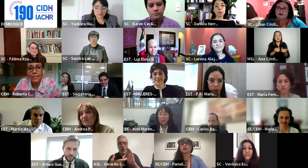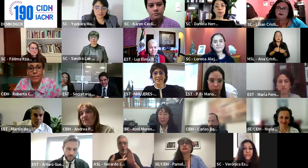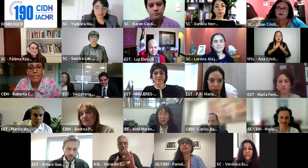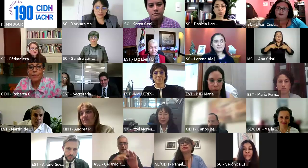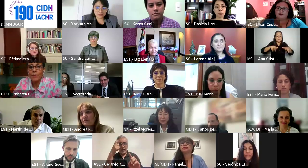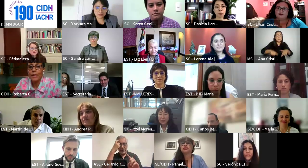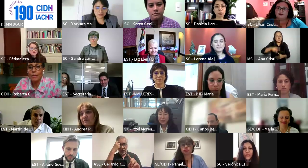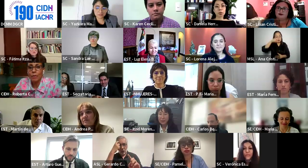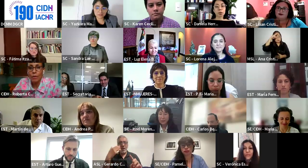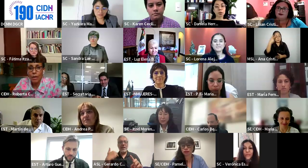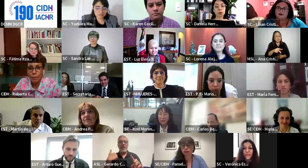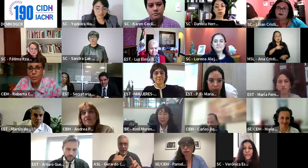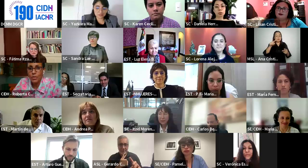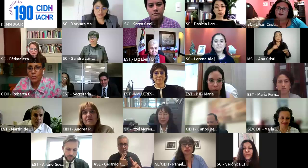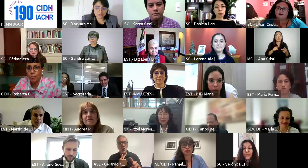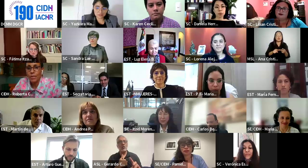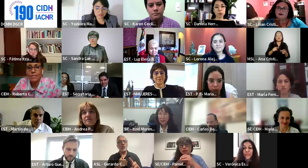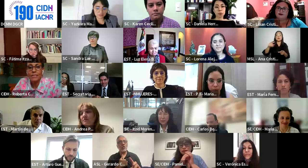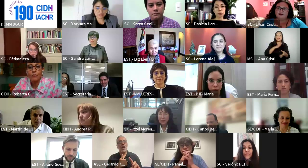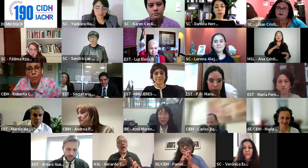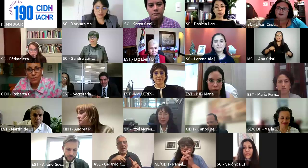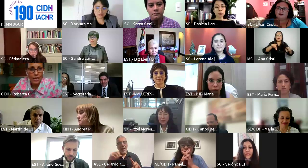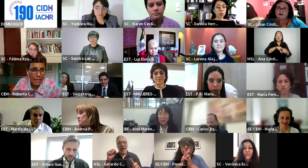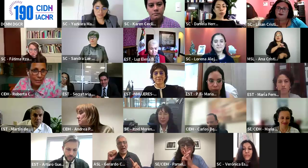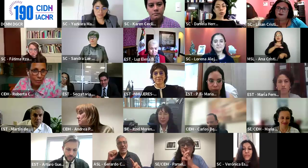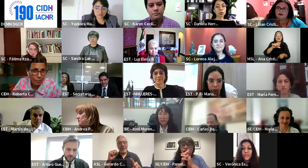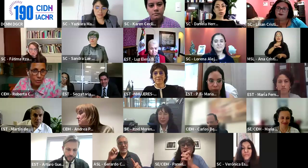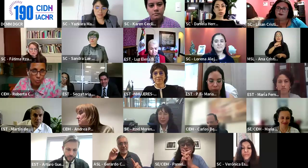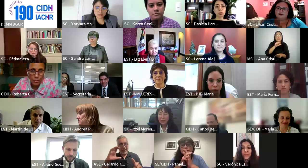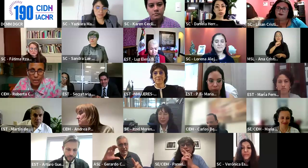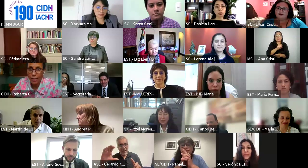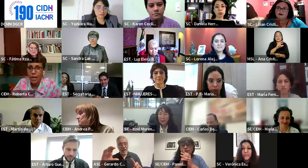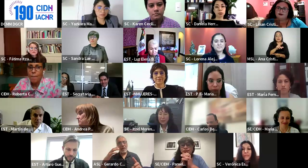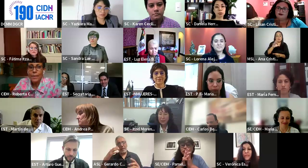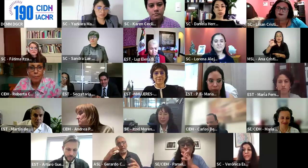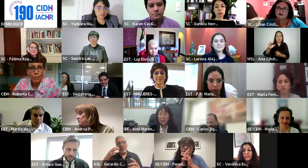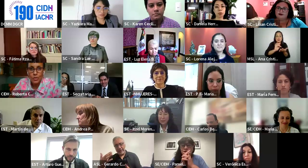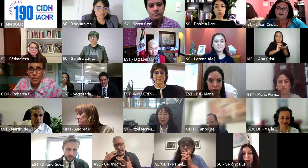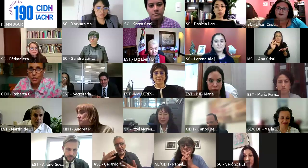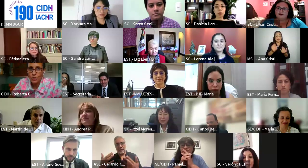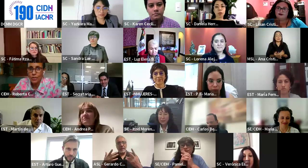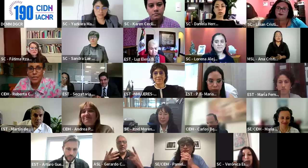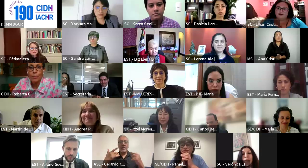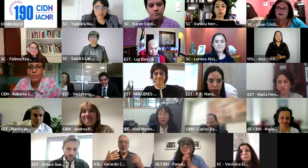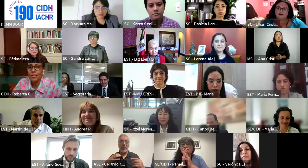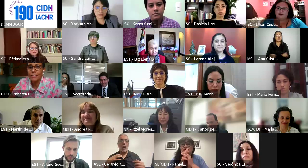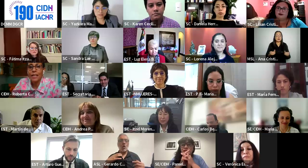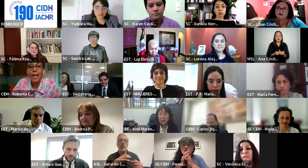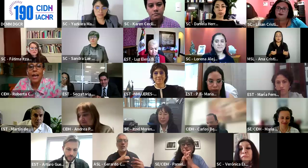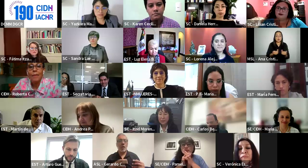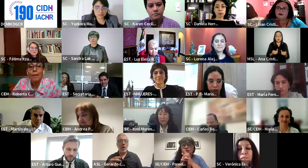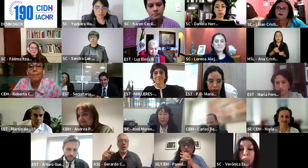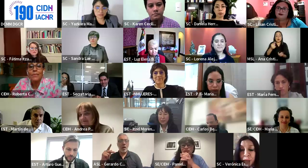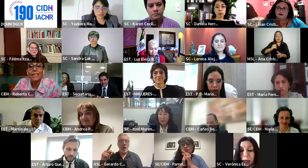the secretariat team here, I appreciate your presence. Of course, like Commissioner Polchak, big appreciation to the